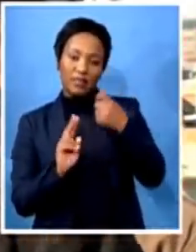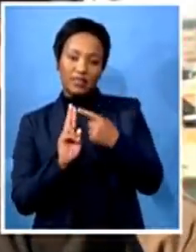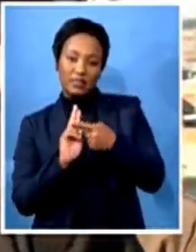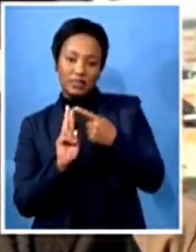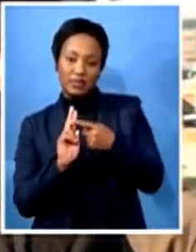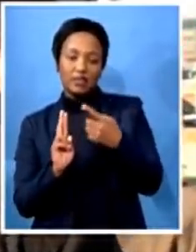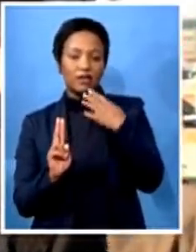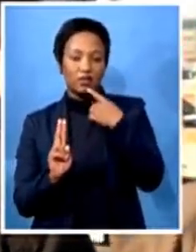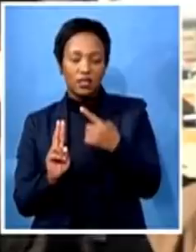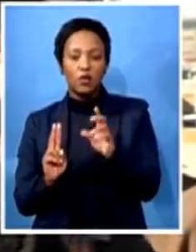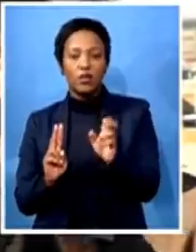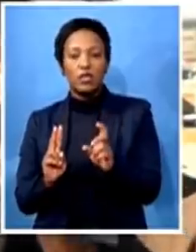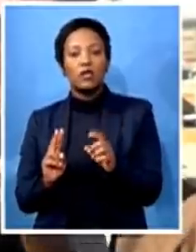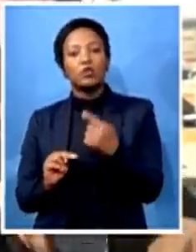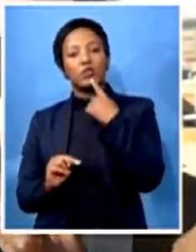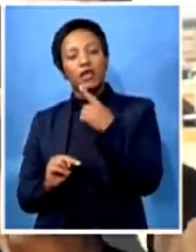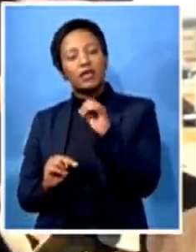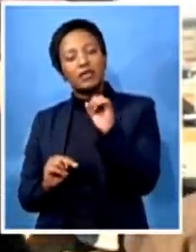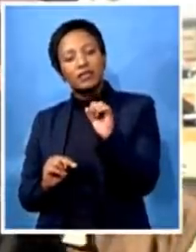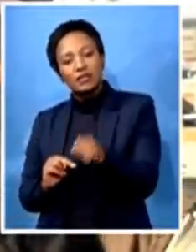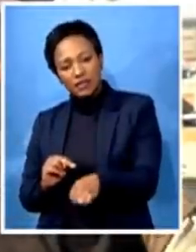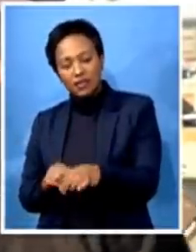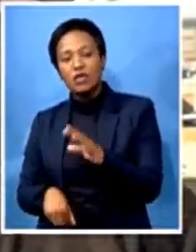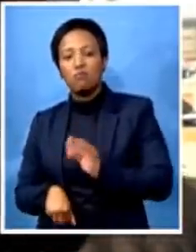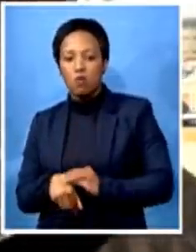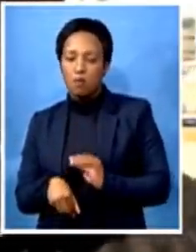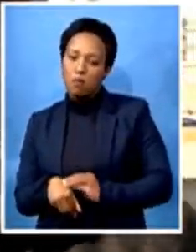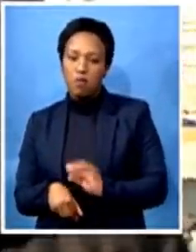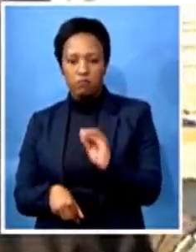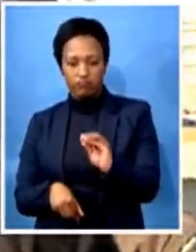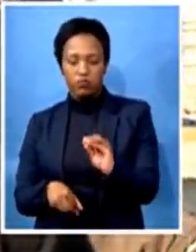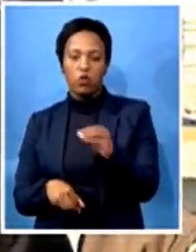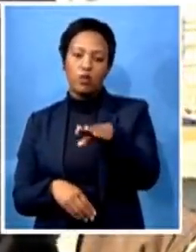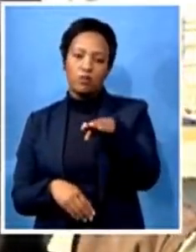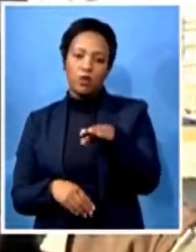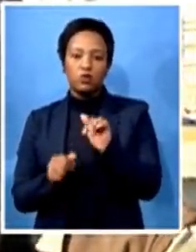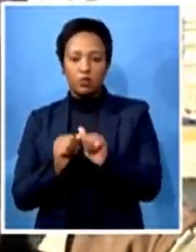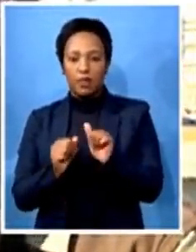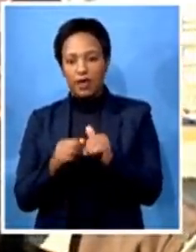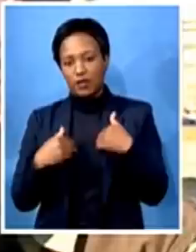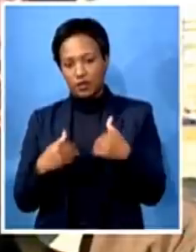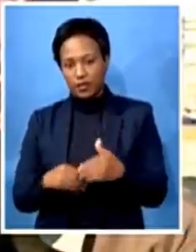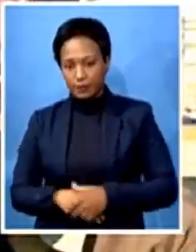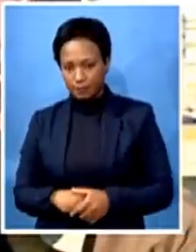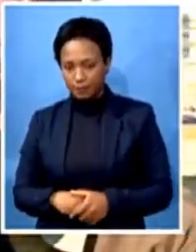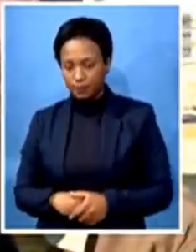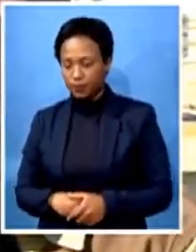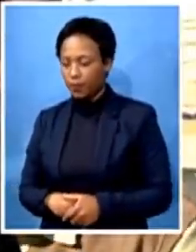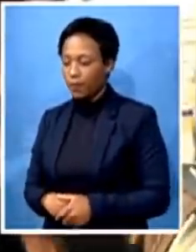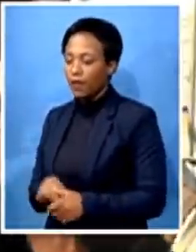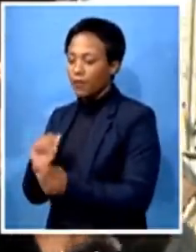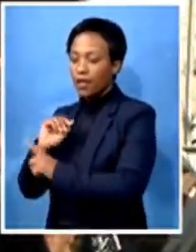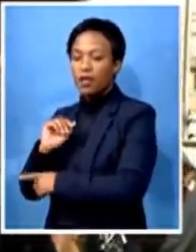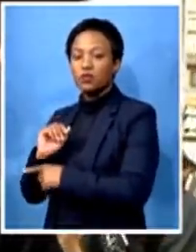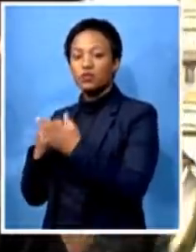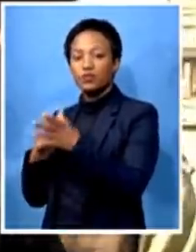is crisis in Zimbabwe. I think that's a better start. And I mean, lastly, you talk about, you know, Zimbabwe bullying all these other countries and the